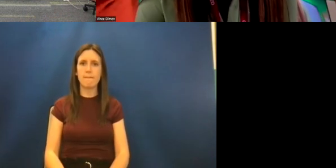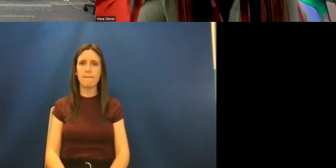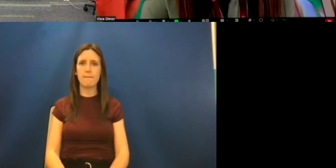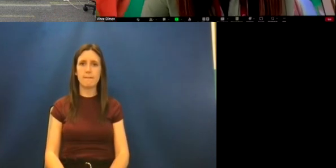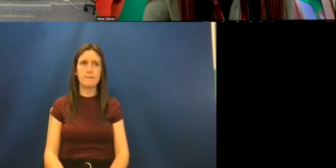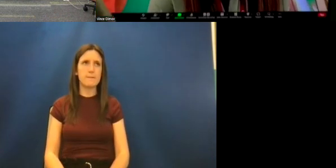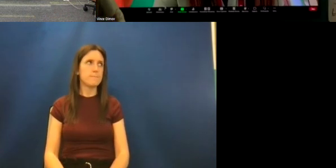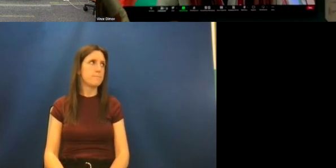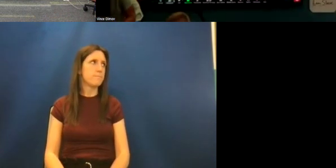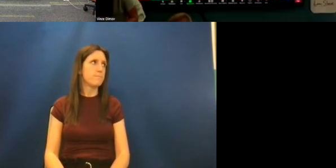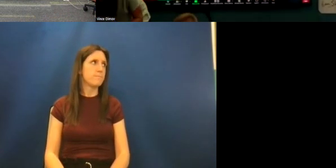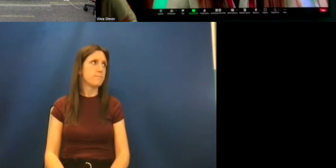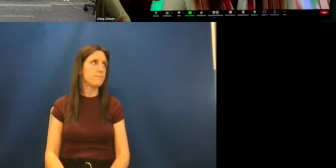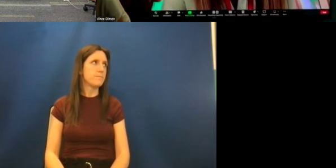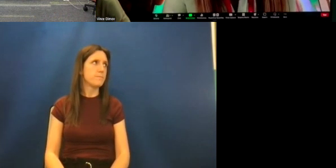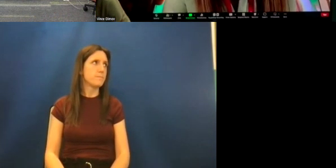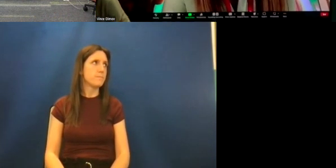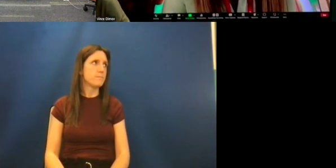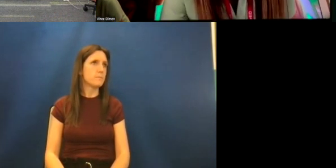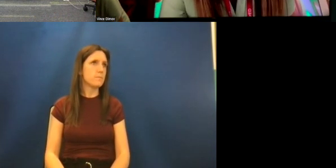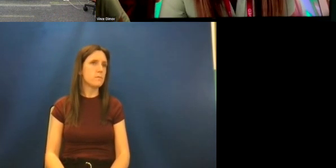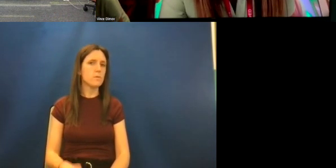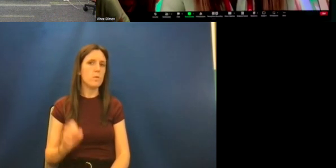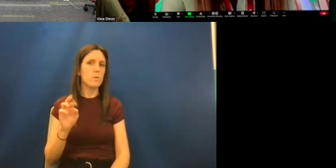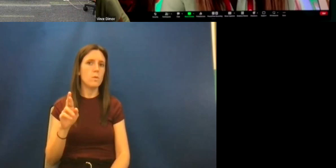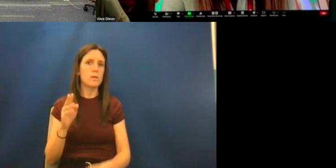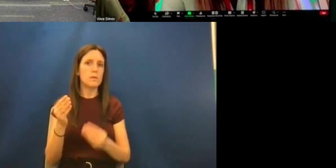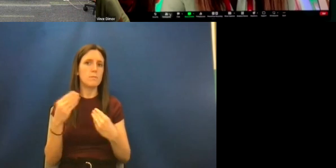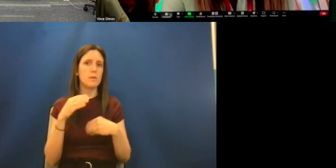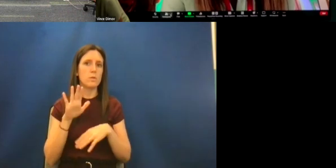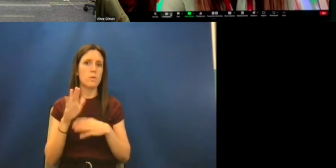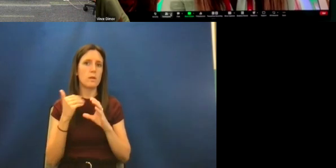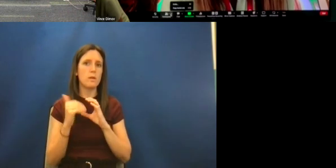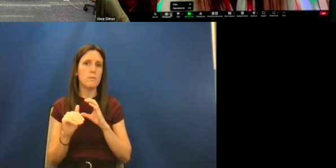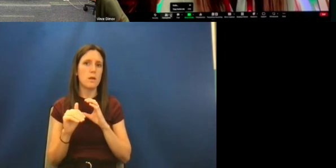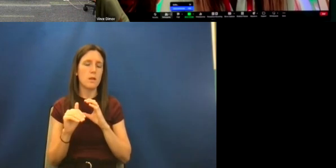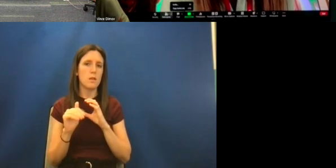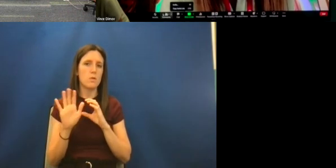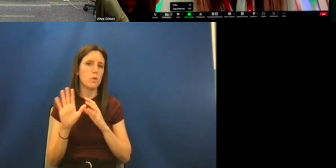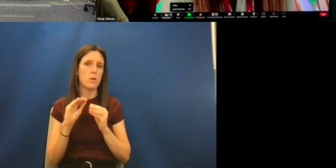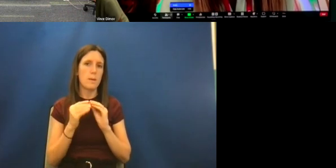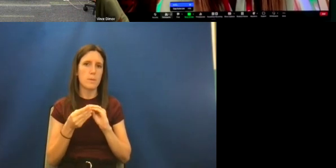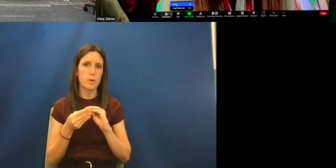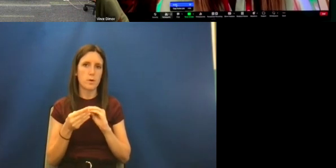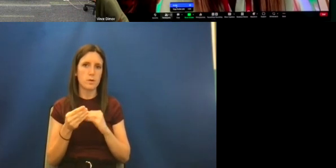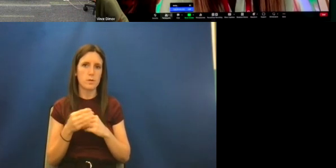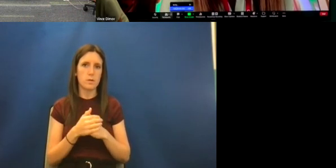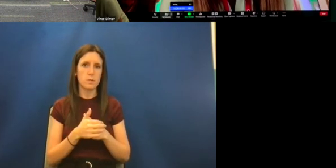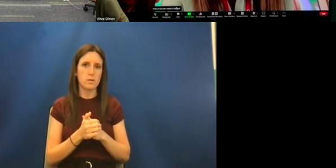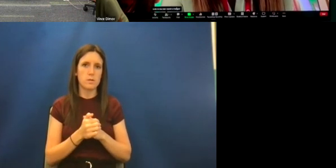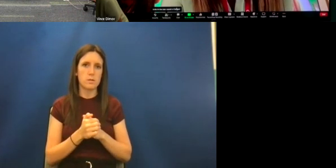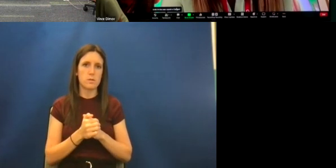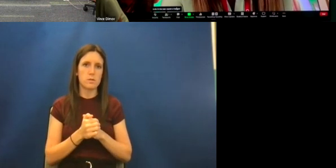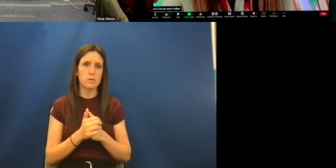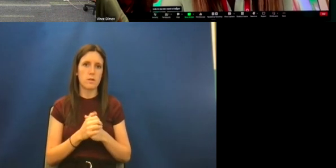What am I doing? Blah. Or give me your email, your number for your meeting.